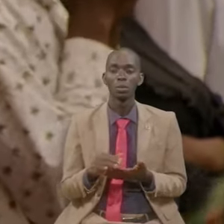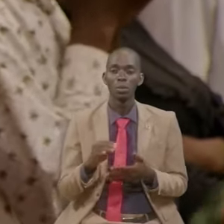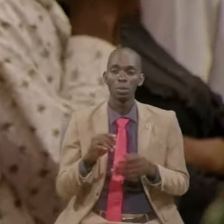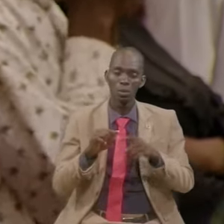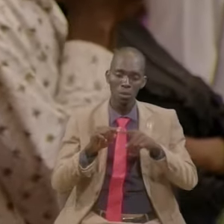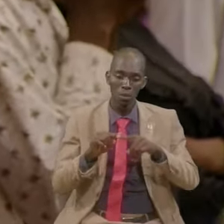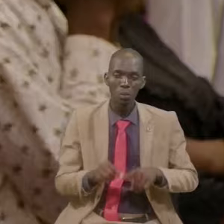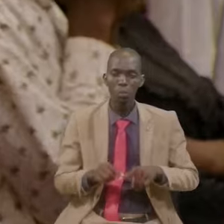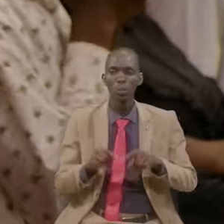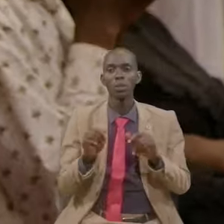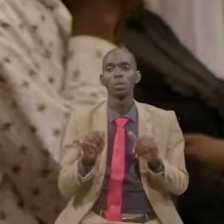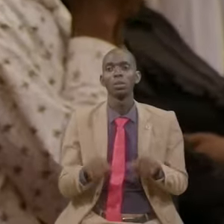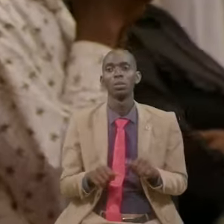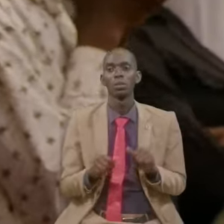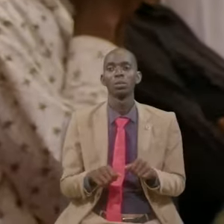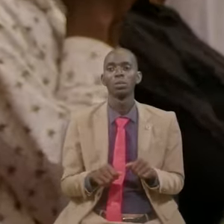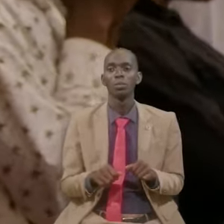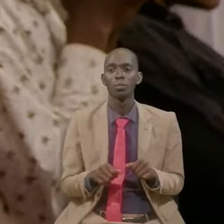dependable,